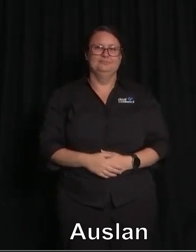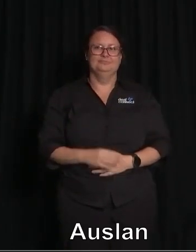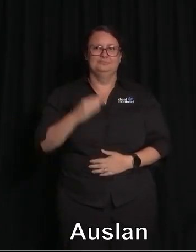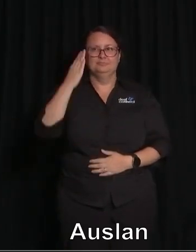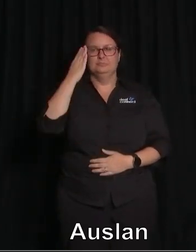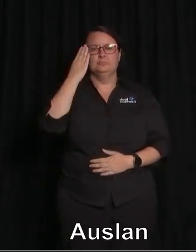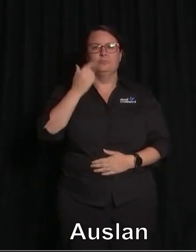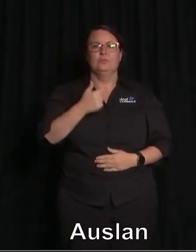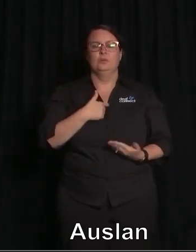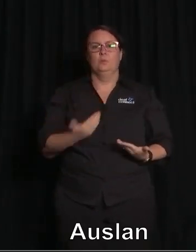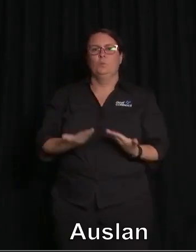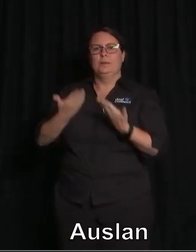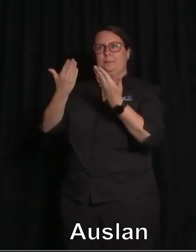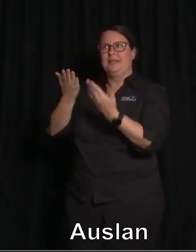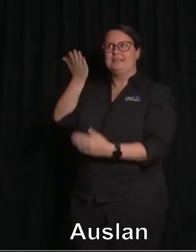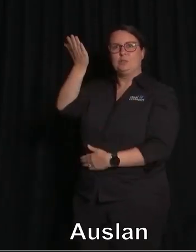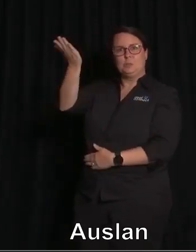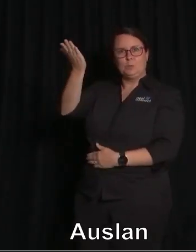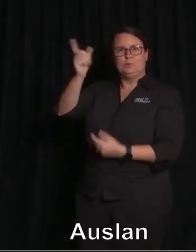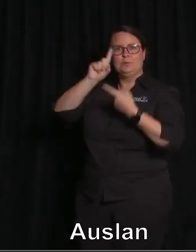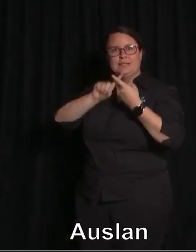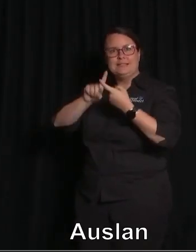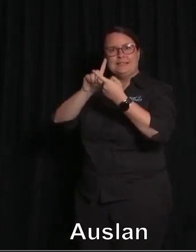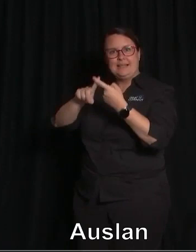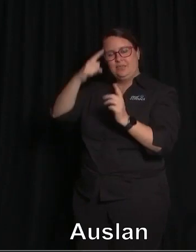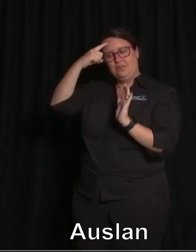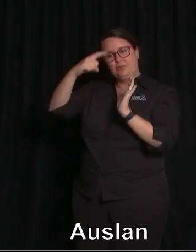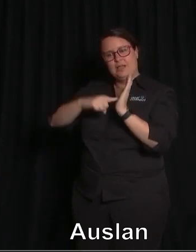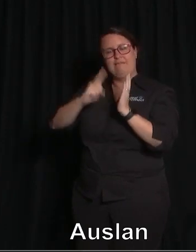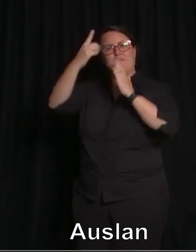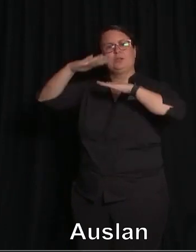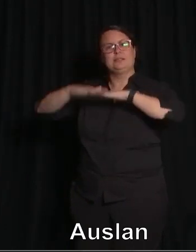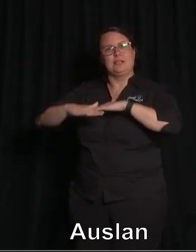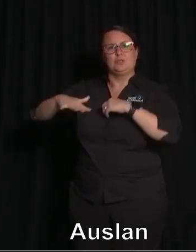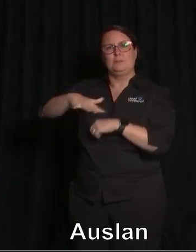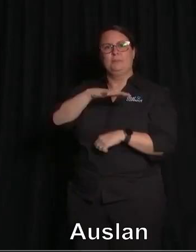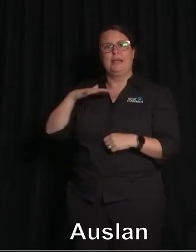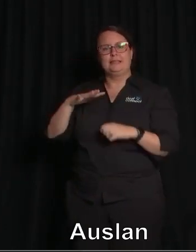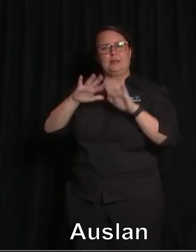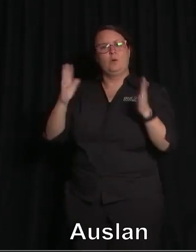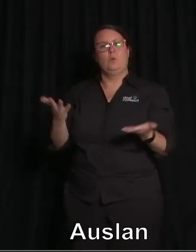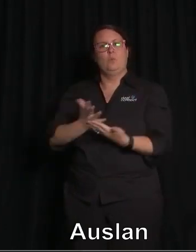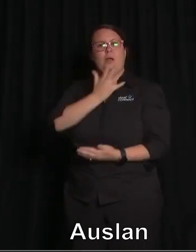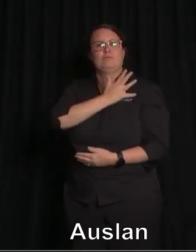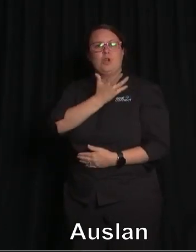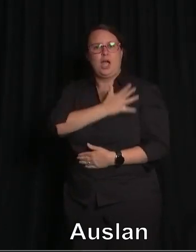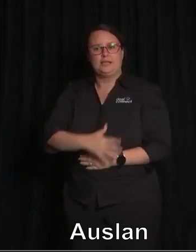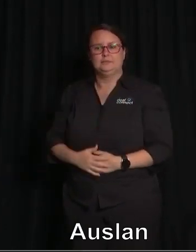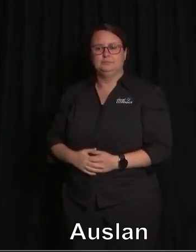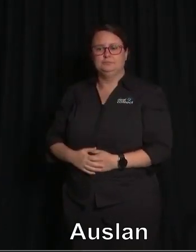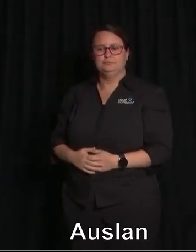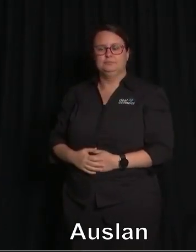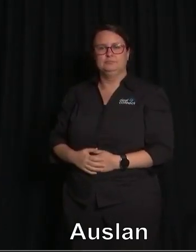We pass this message stick to you to continue the recognised First Nations place in the World Pride globally. Tradition carries